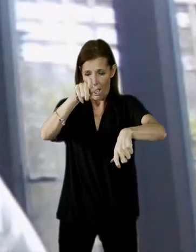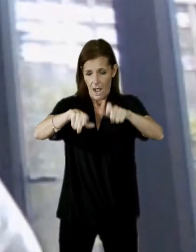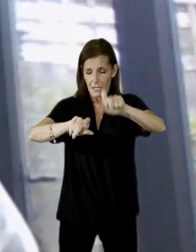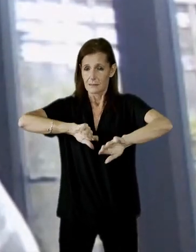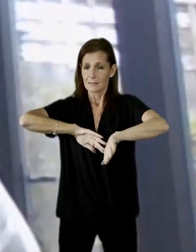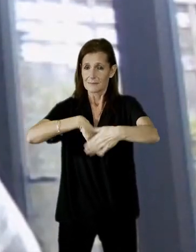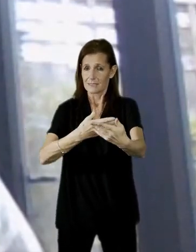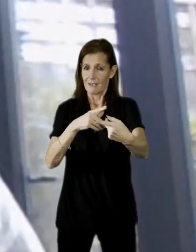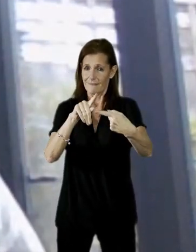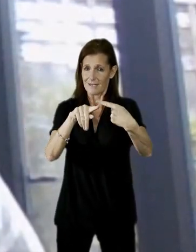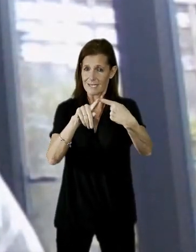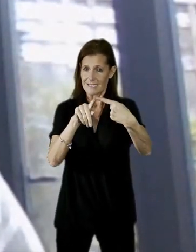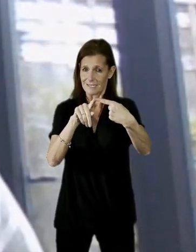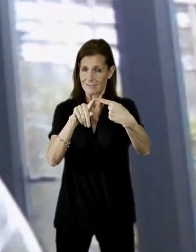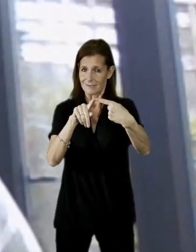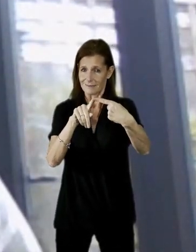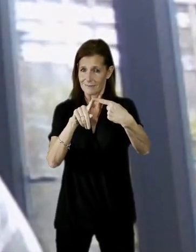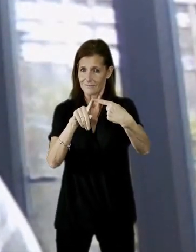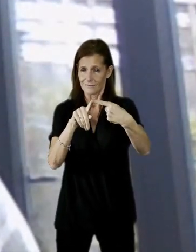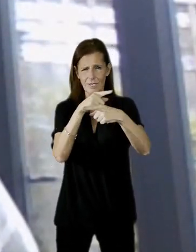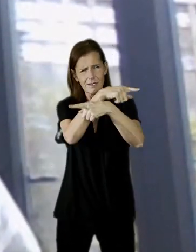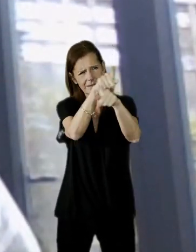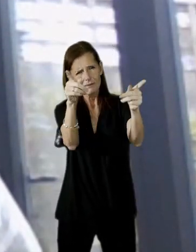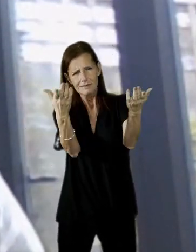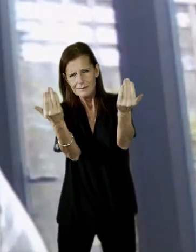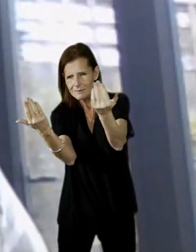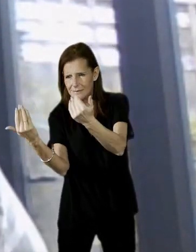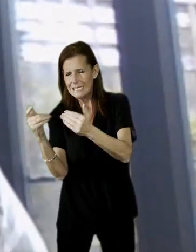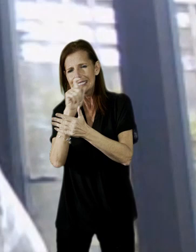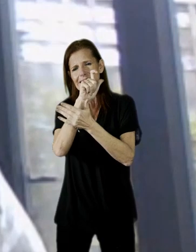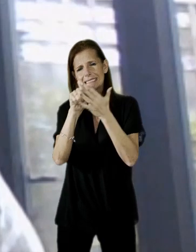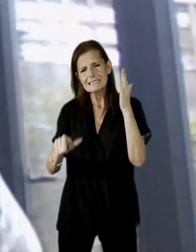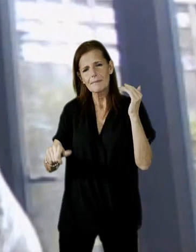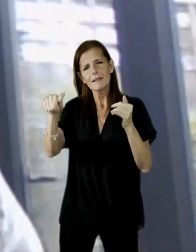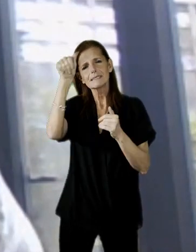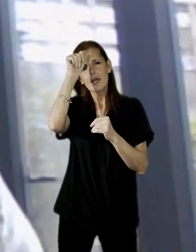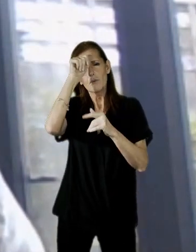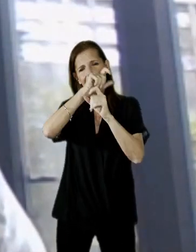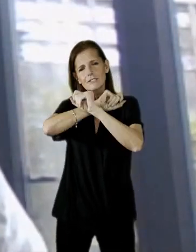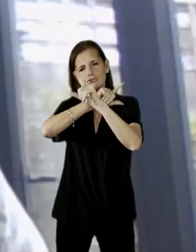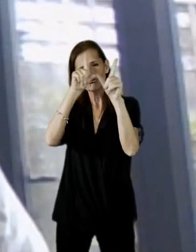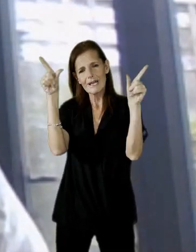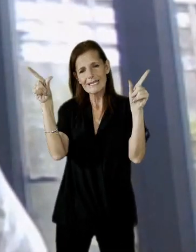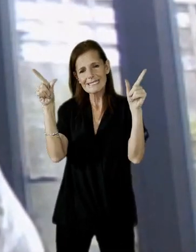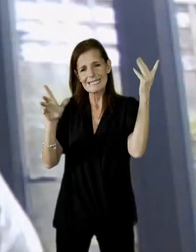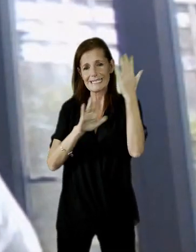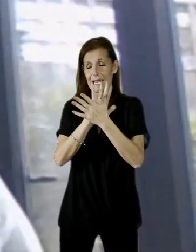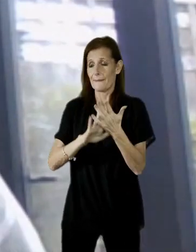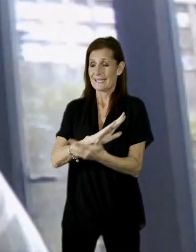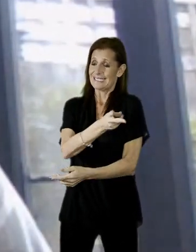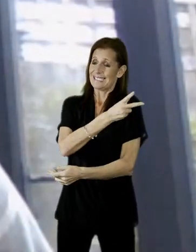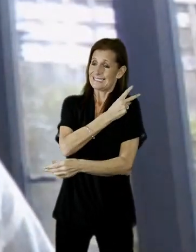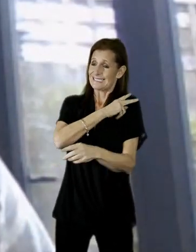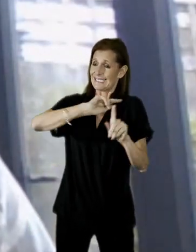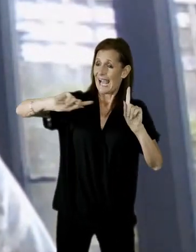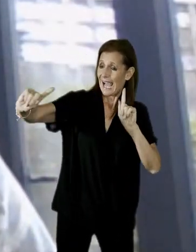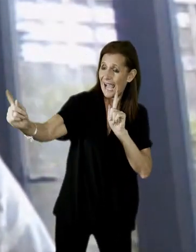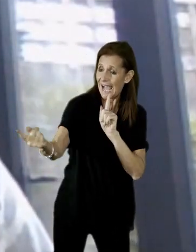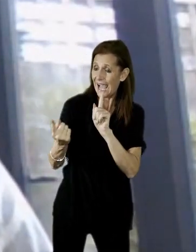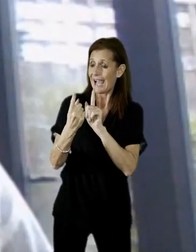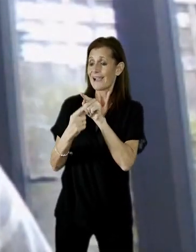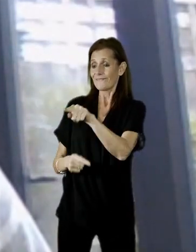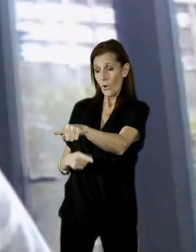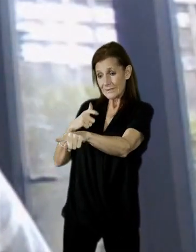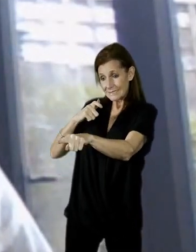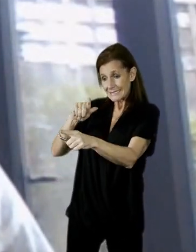complete disability awareness training so that their staff are disability confident and are able to welcome